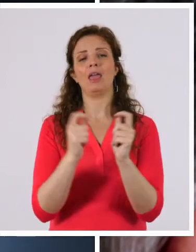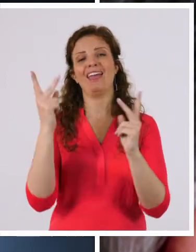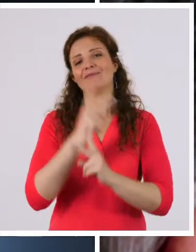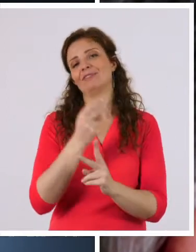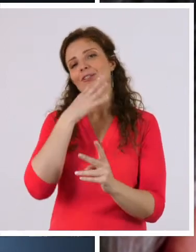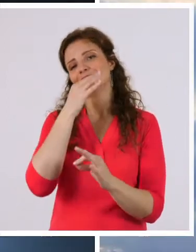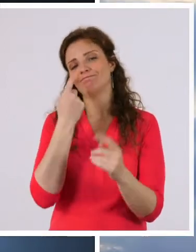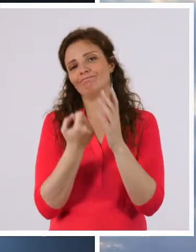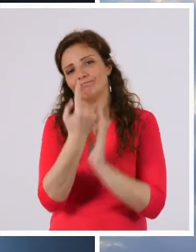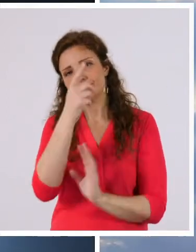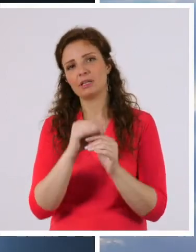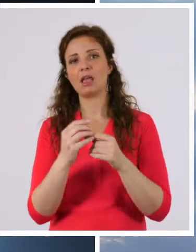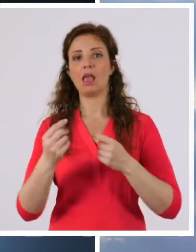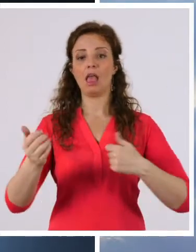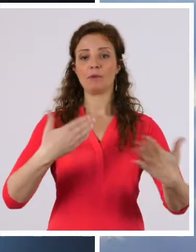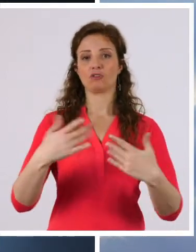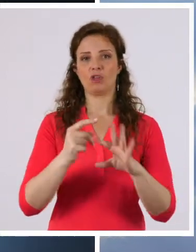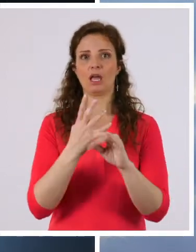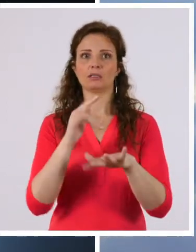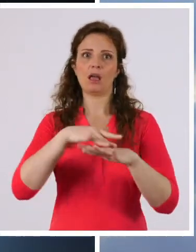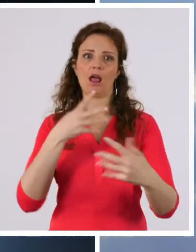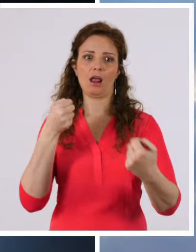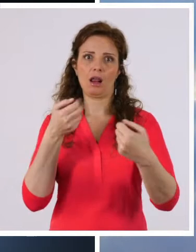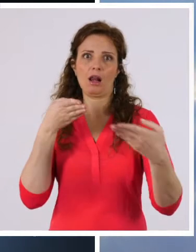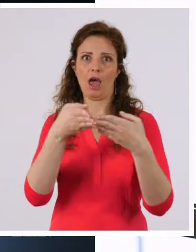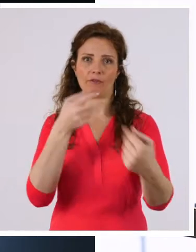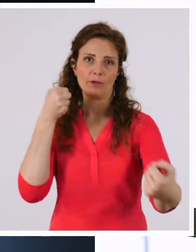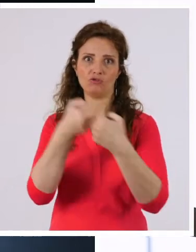ship and that could threaten its survival.